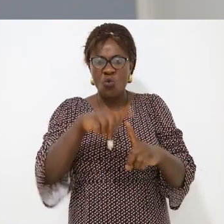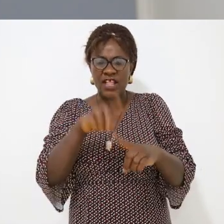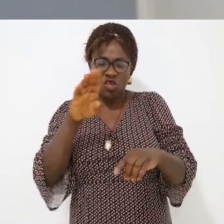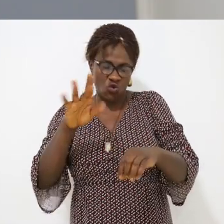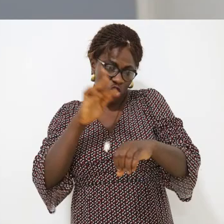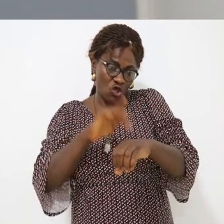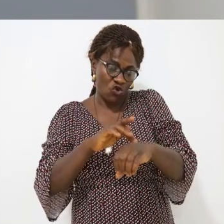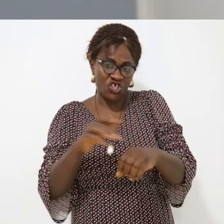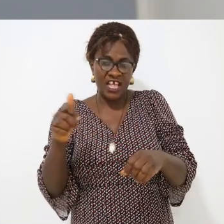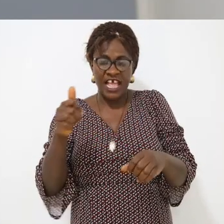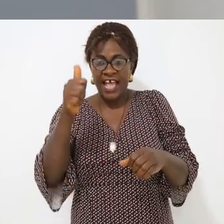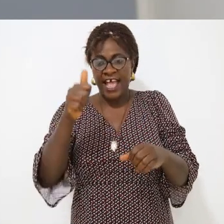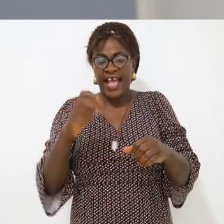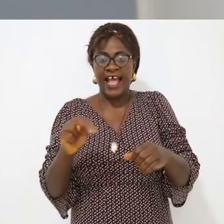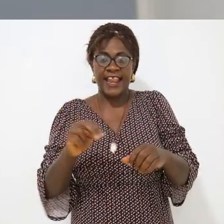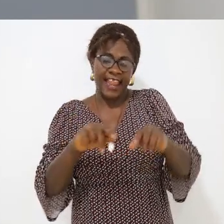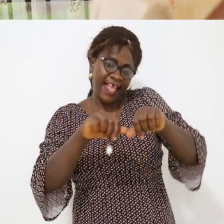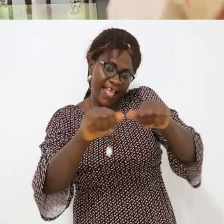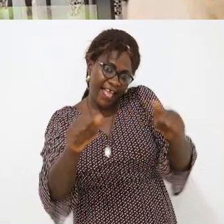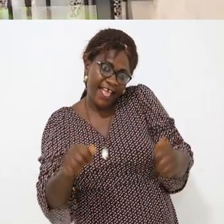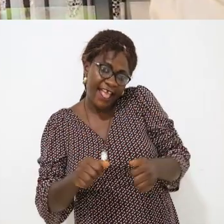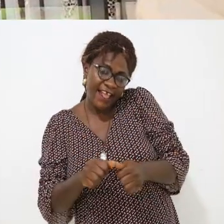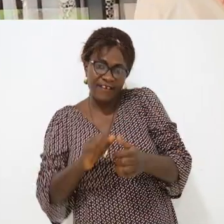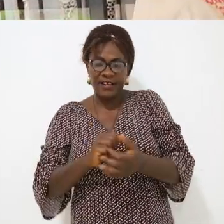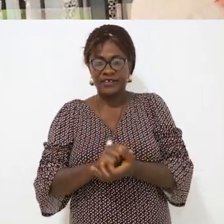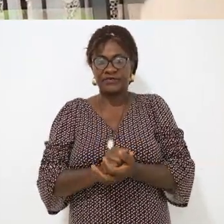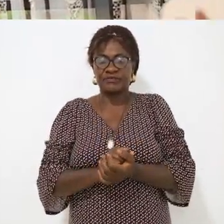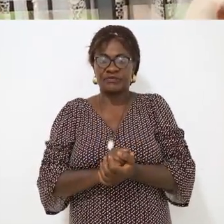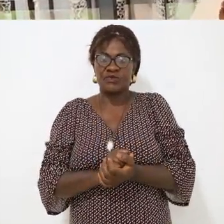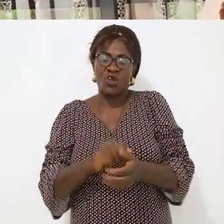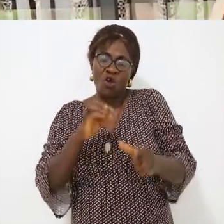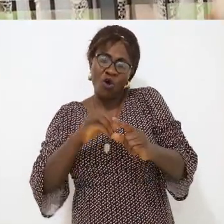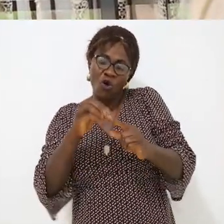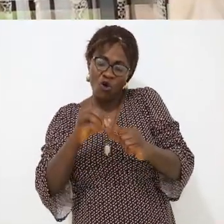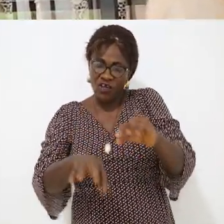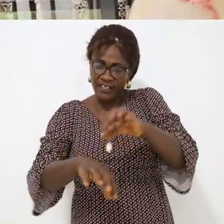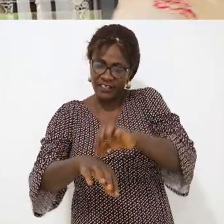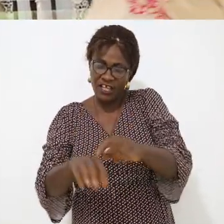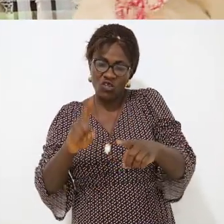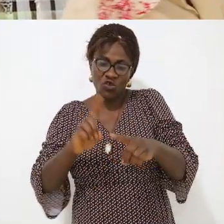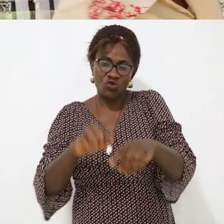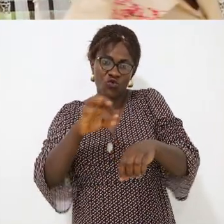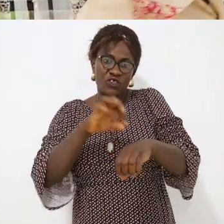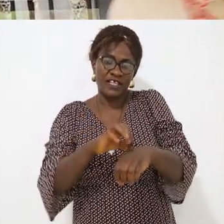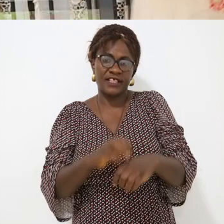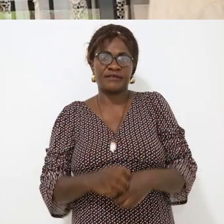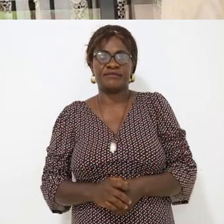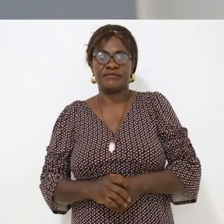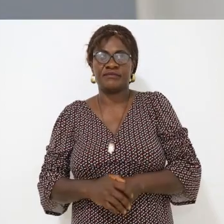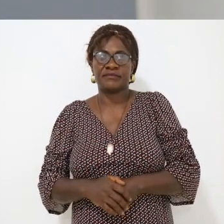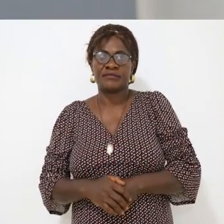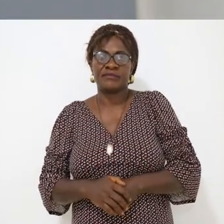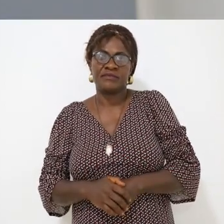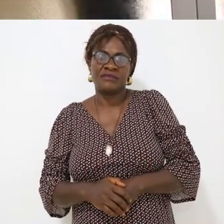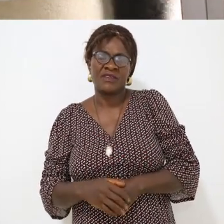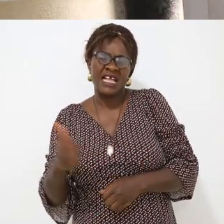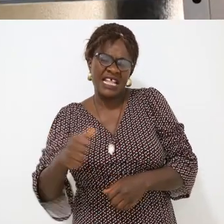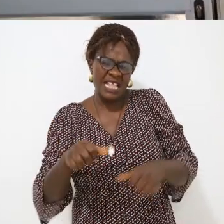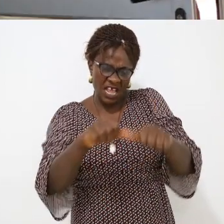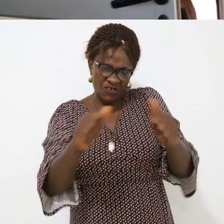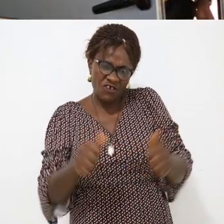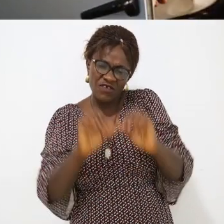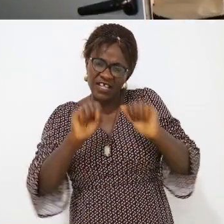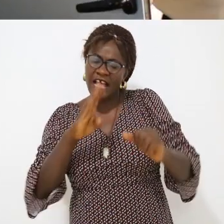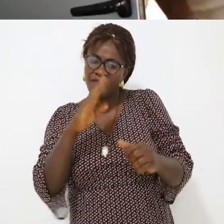one touches a contaminated surface or skin-to-skin contact. So the contaminated surface could be the skin